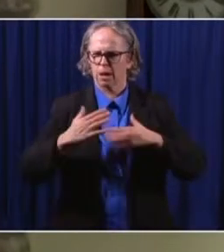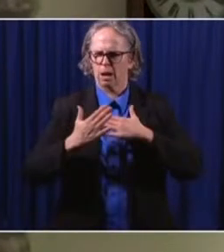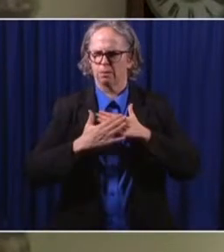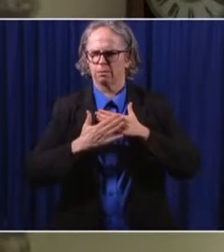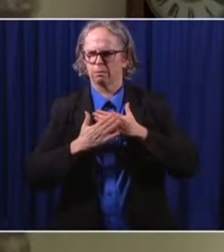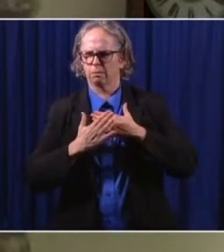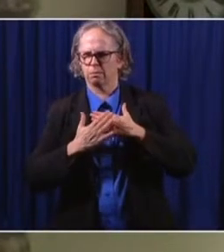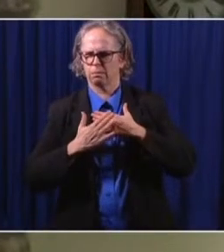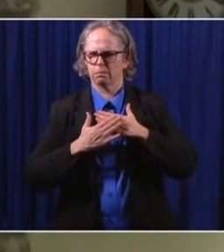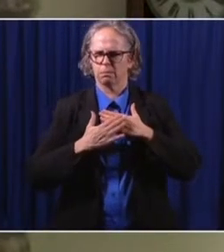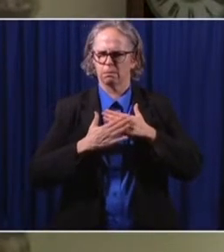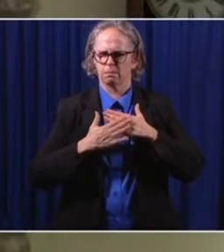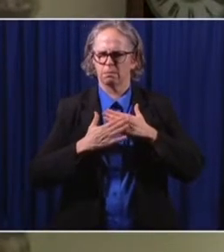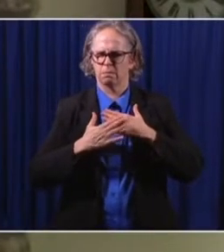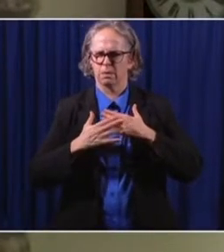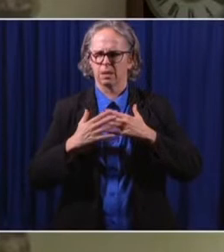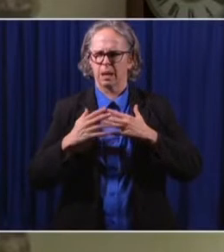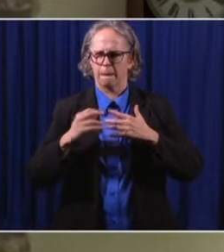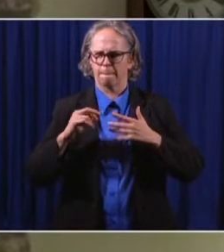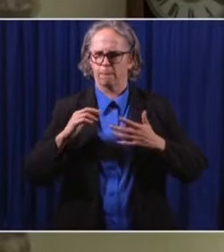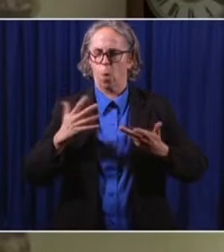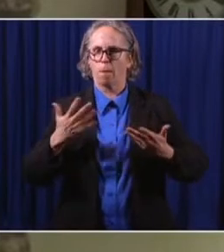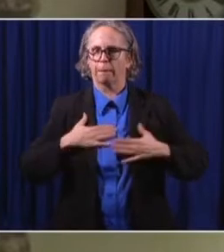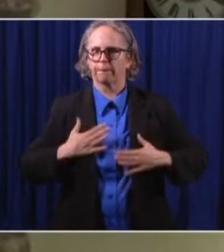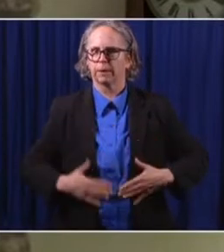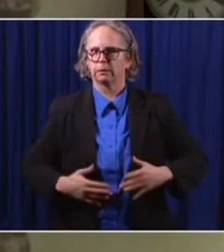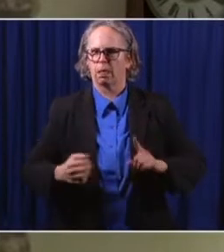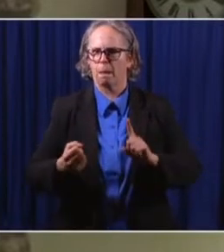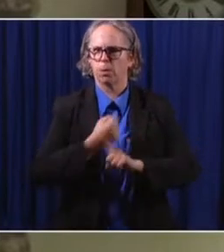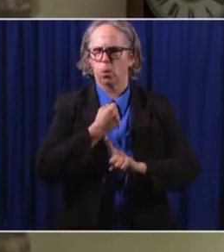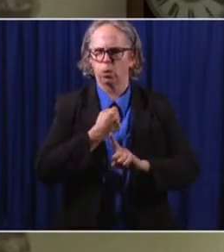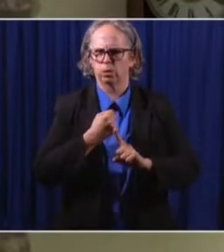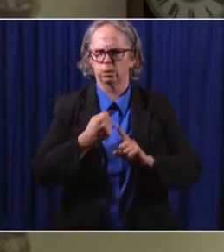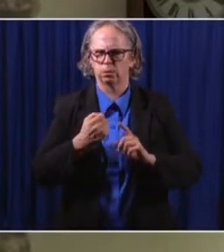Signs of physical abuse, including malnutrition.